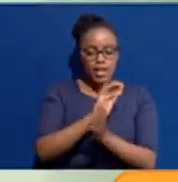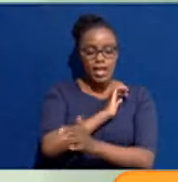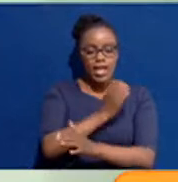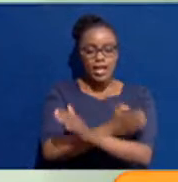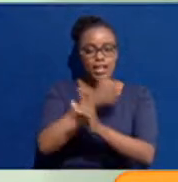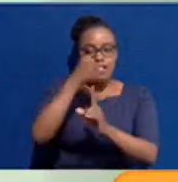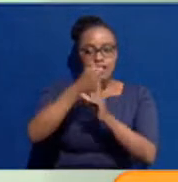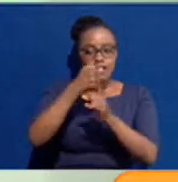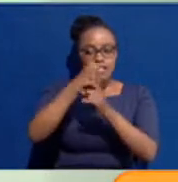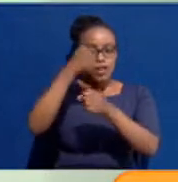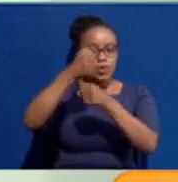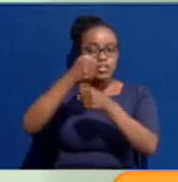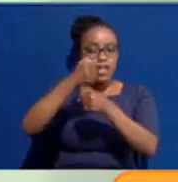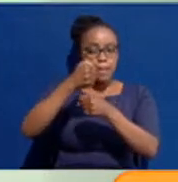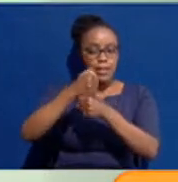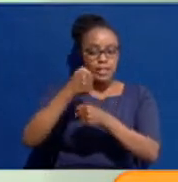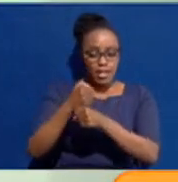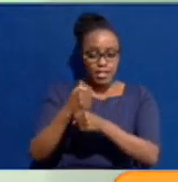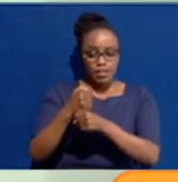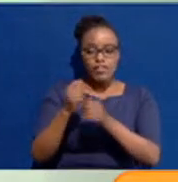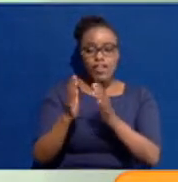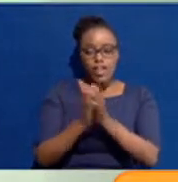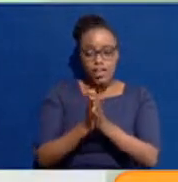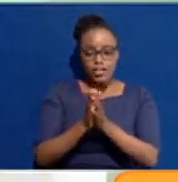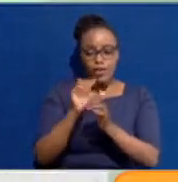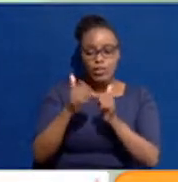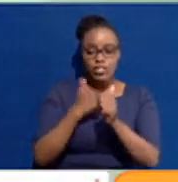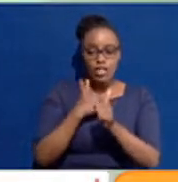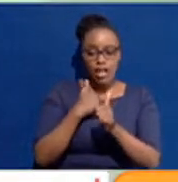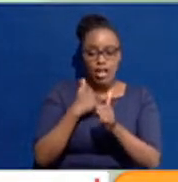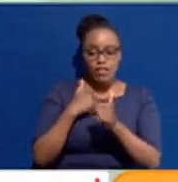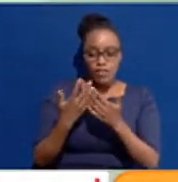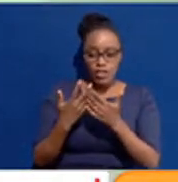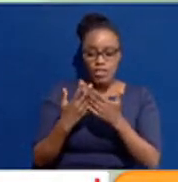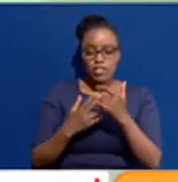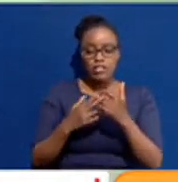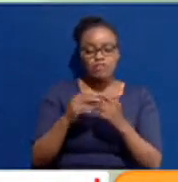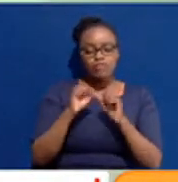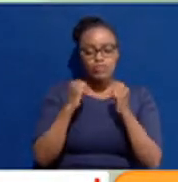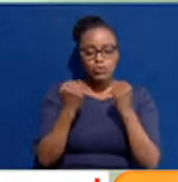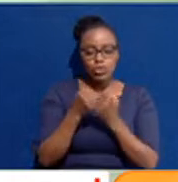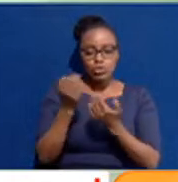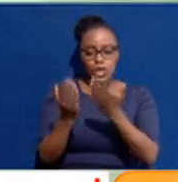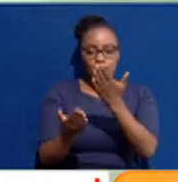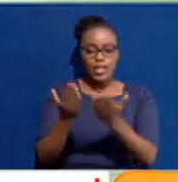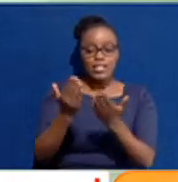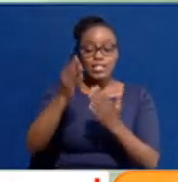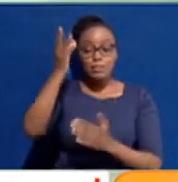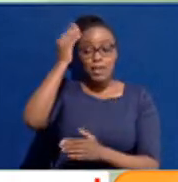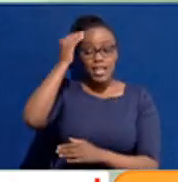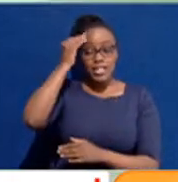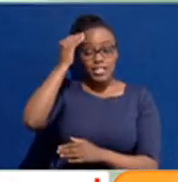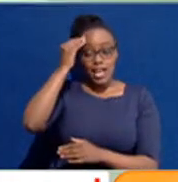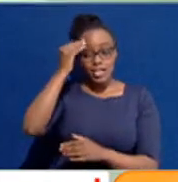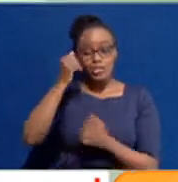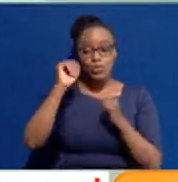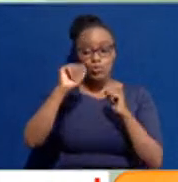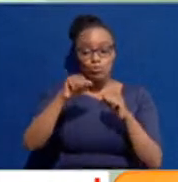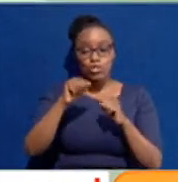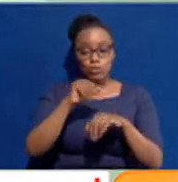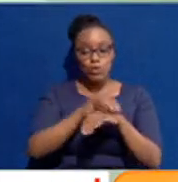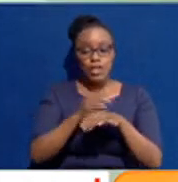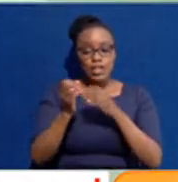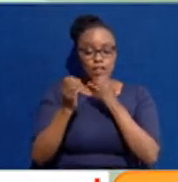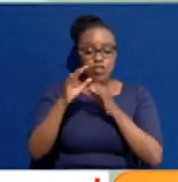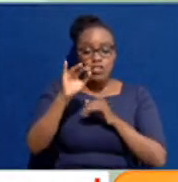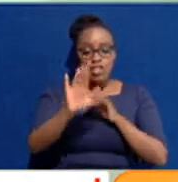has undertaken a strategic environmental social assessment study to inform on the